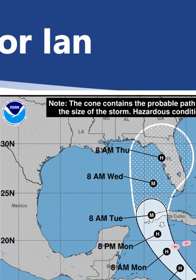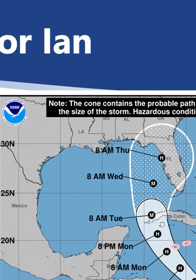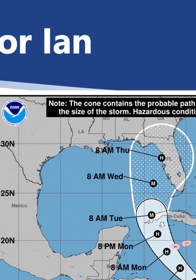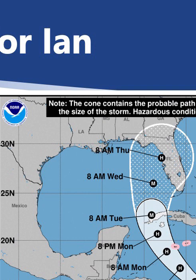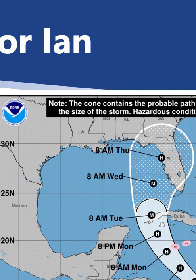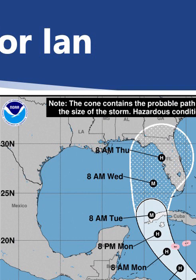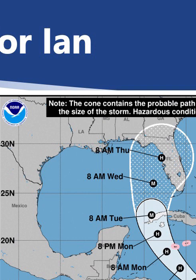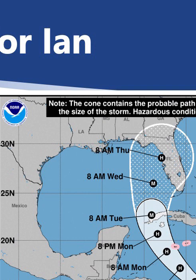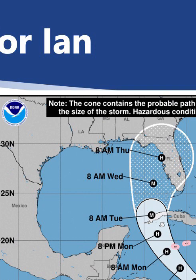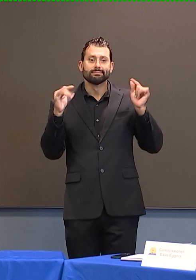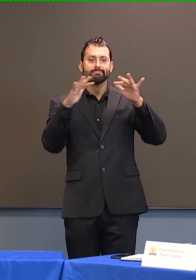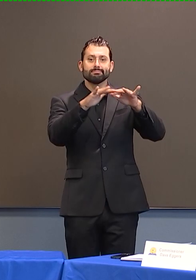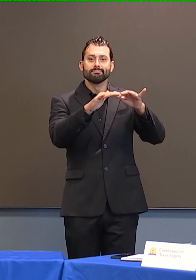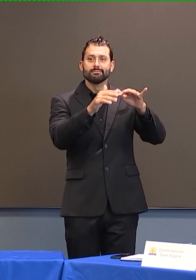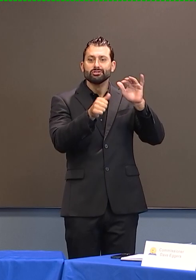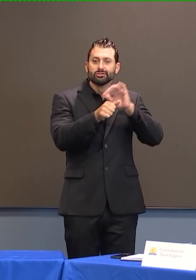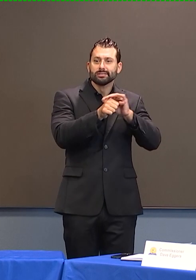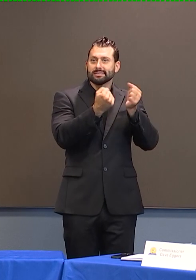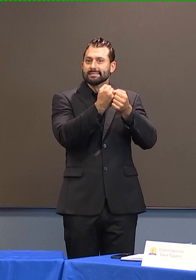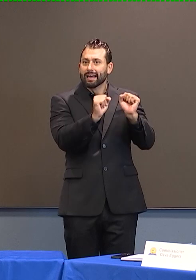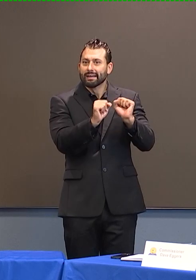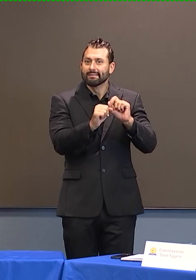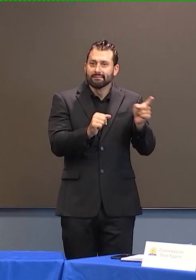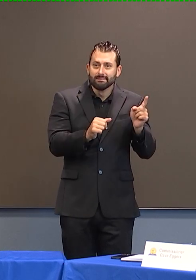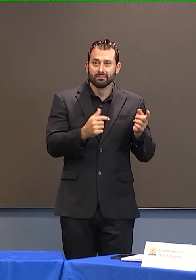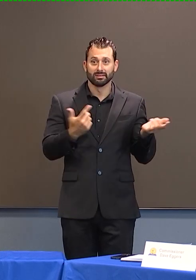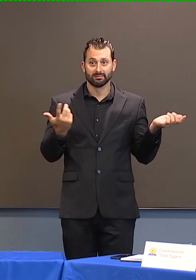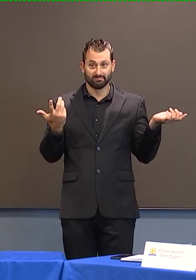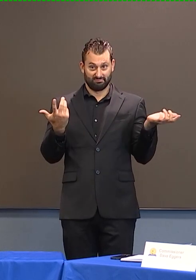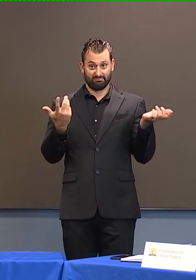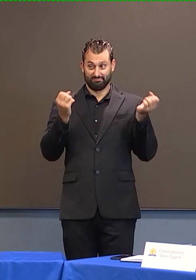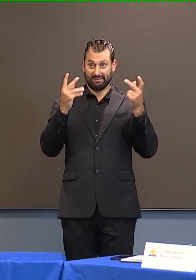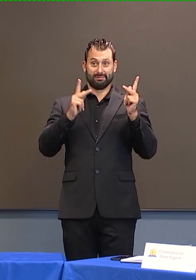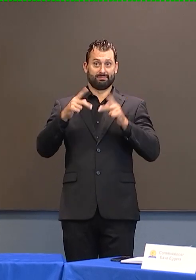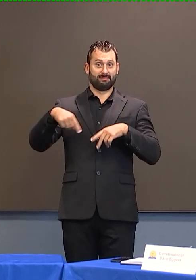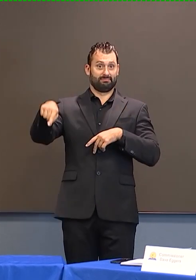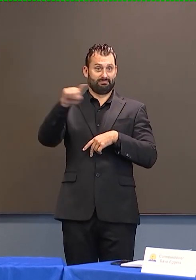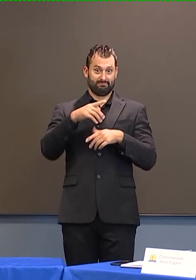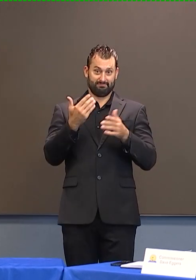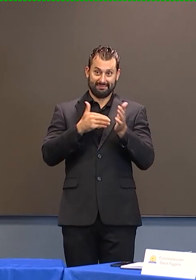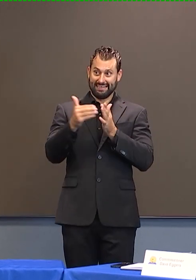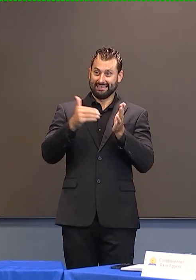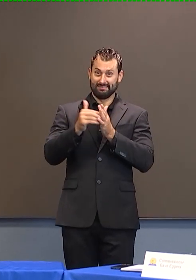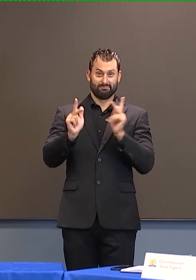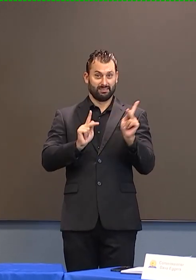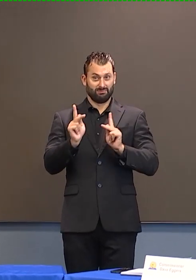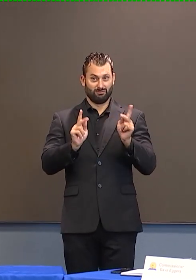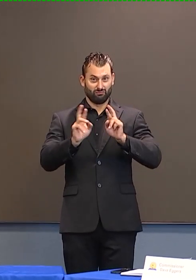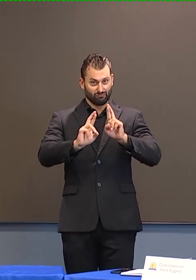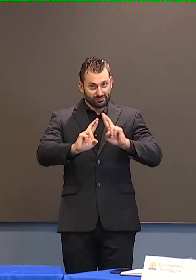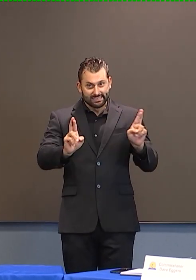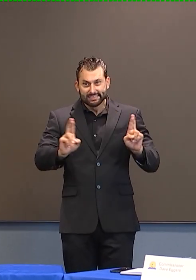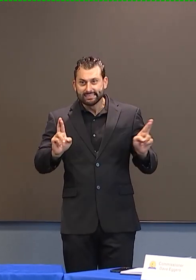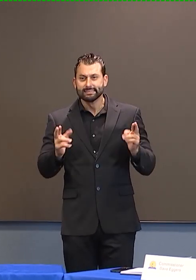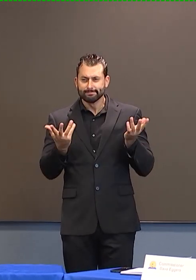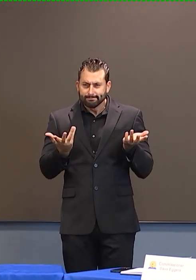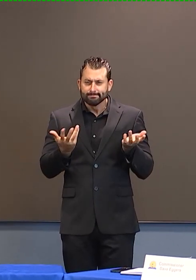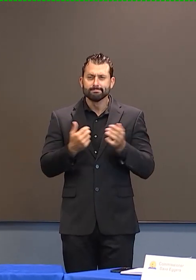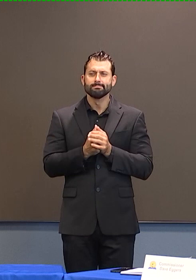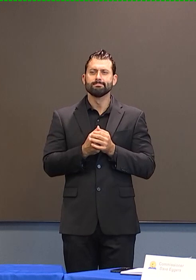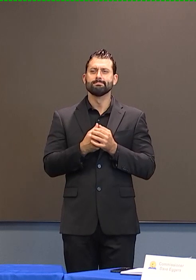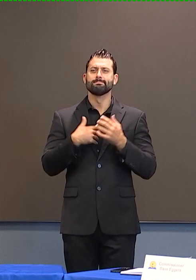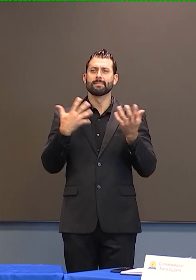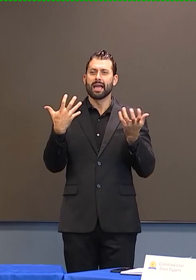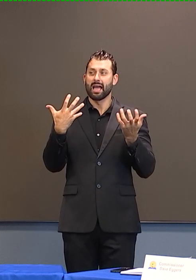prepare. The County Information Center was open today to help take calls from the public and they've received over 400 calls today alone.